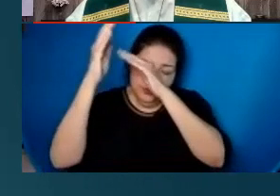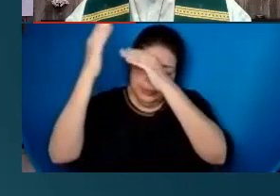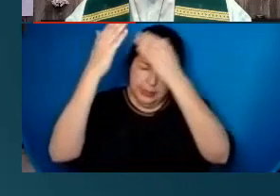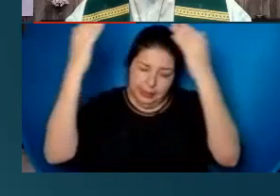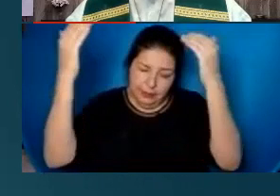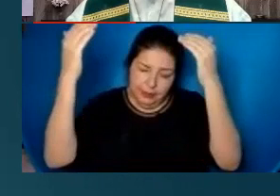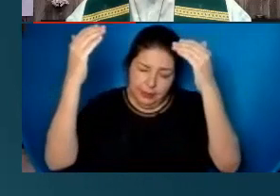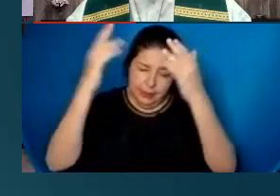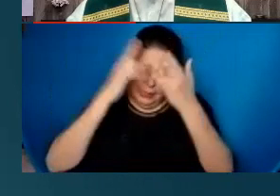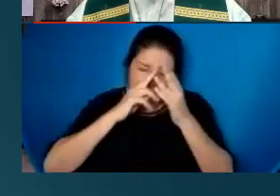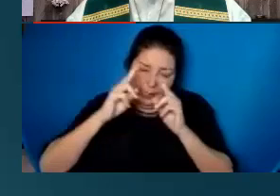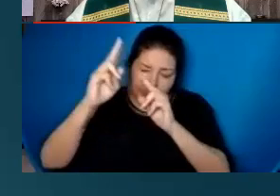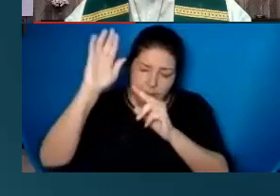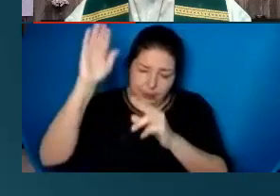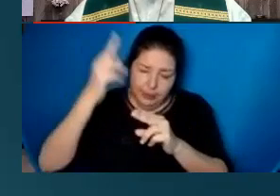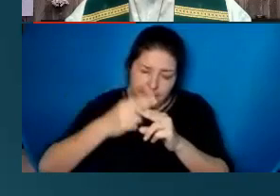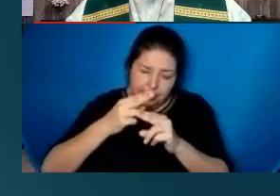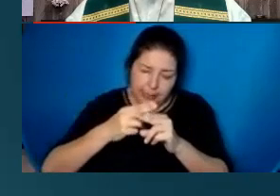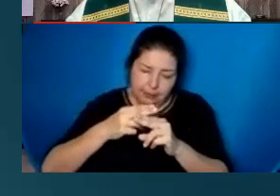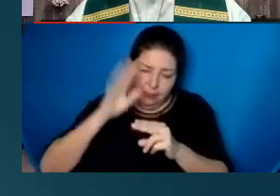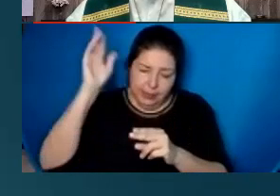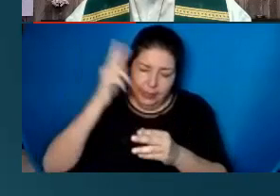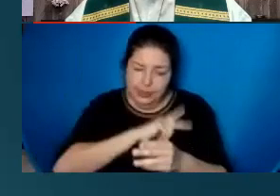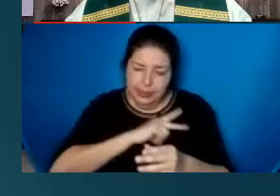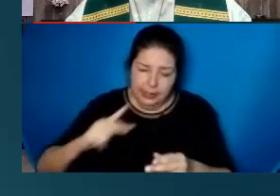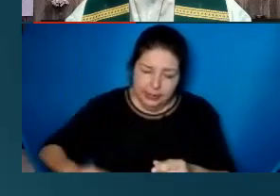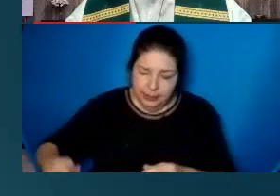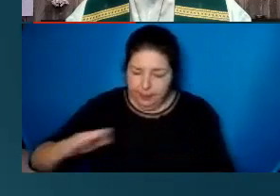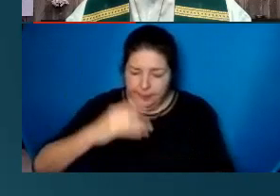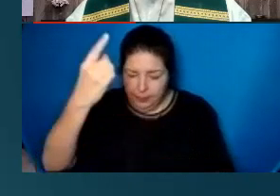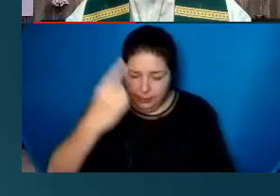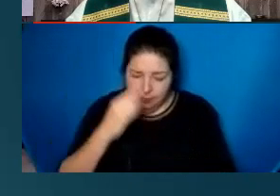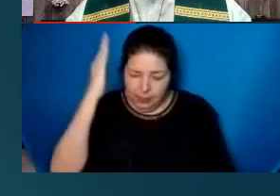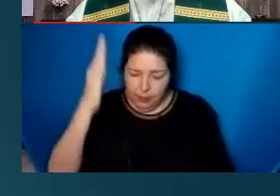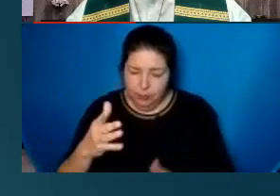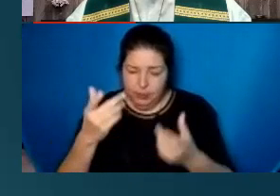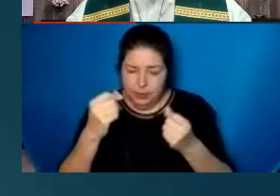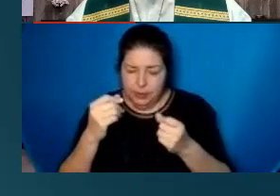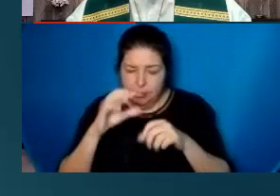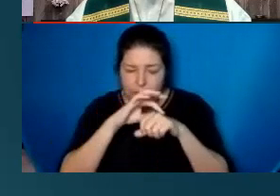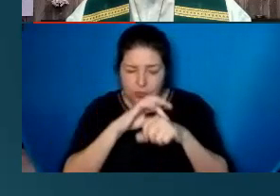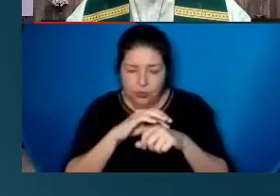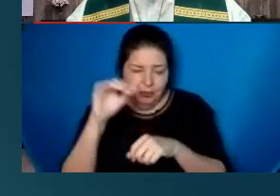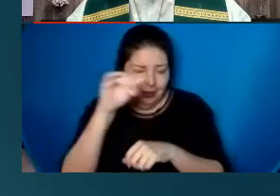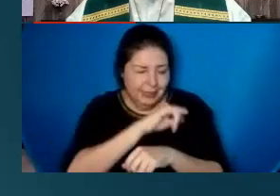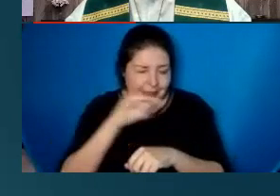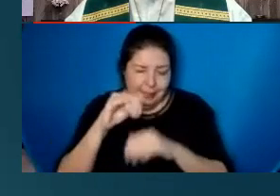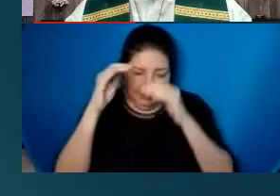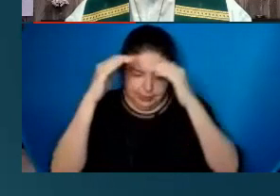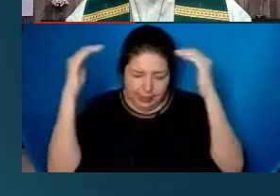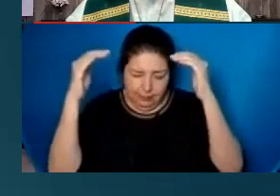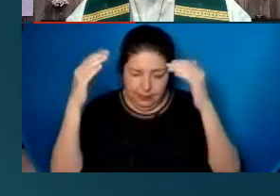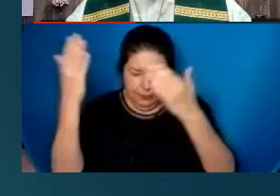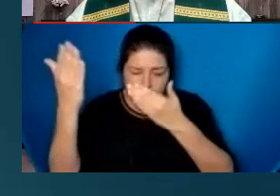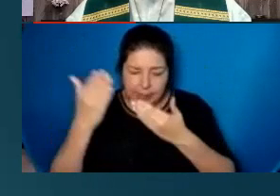heaven, hallowed be thy name. Thy kingdom come, thy will be done, on earth as it is in heaven. And